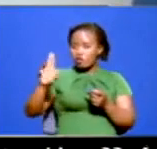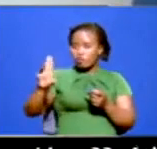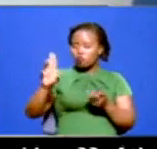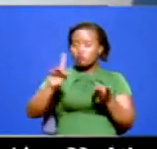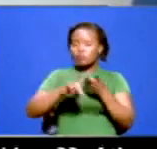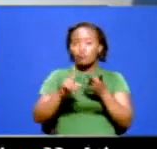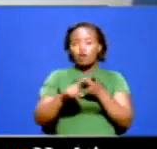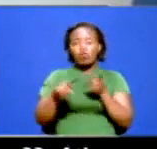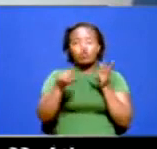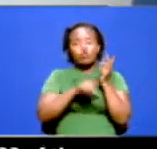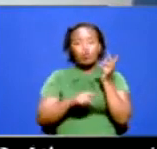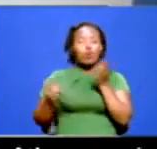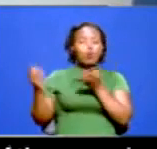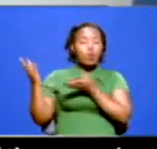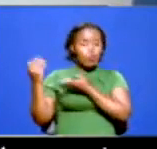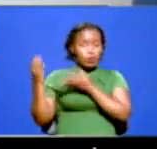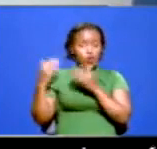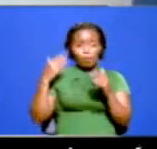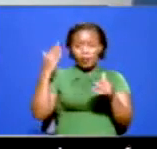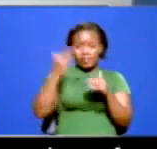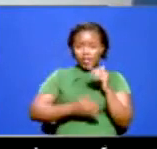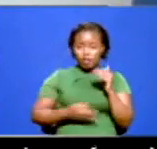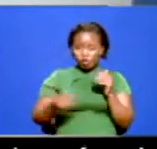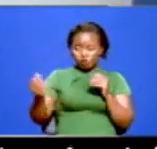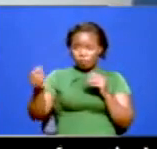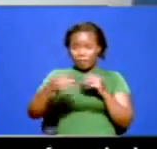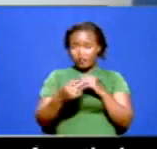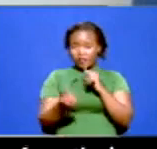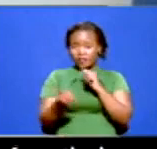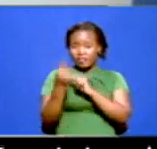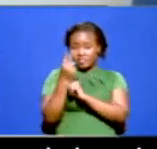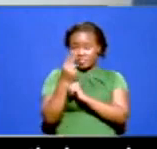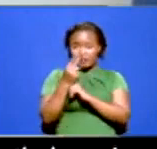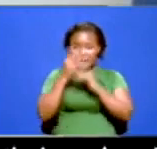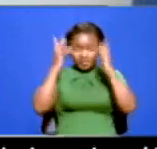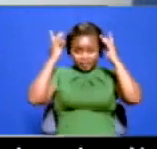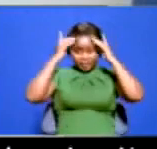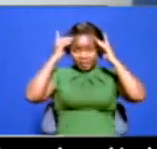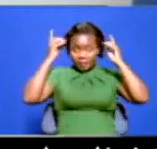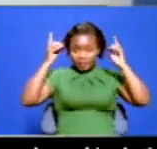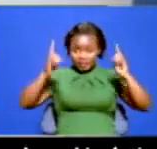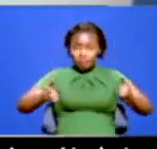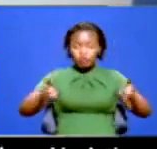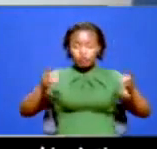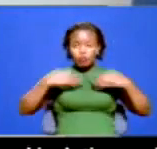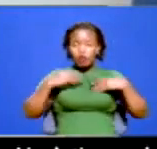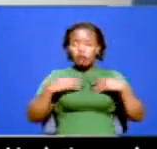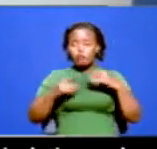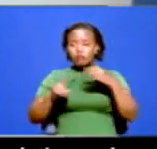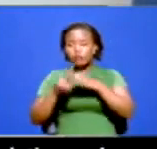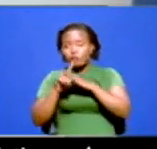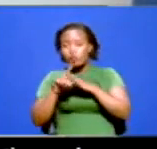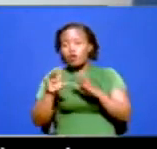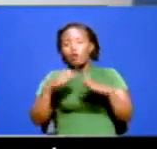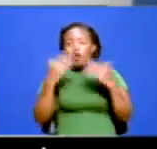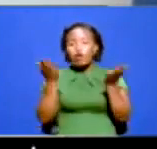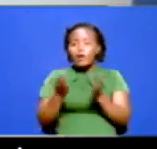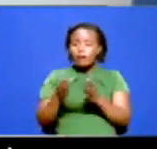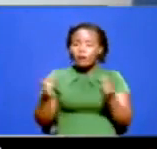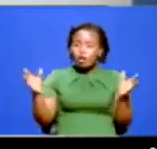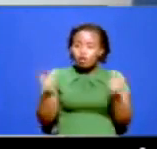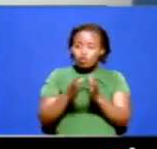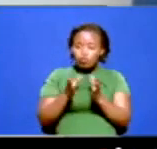by the end of December, a decision will have been made on how AMISOM will be